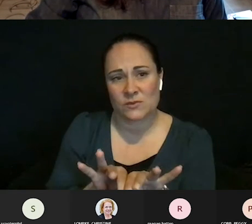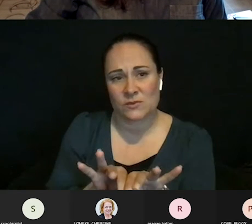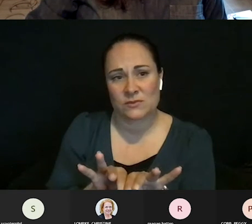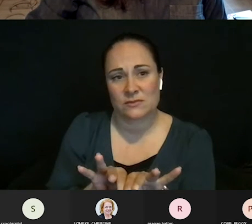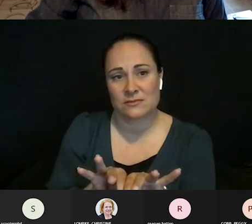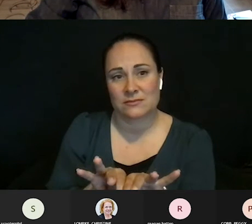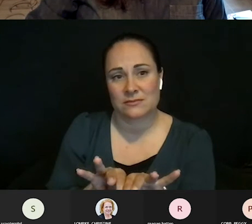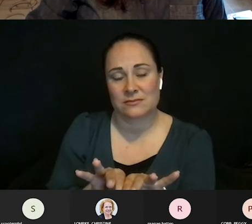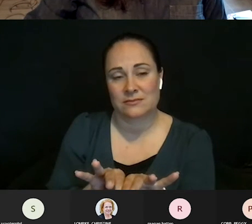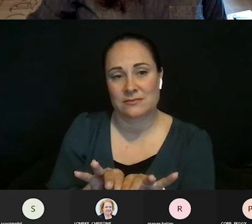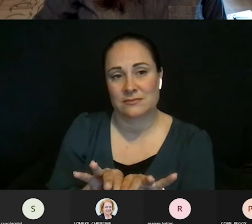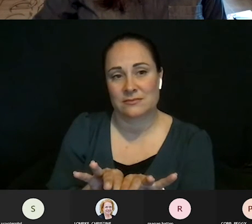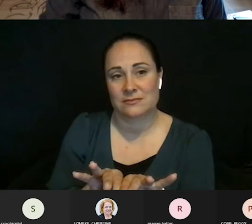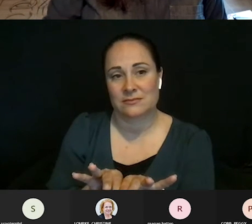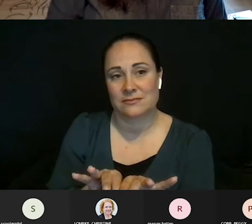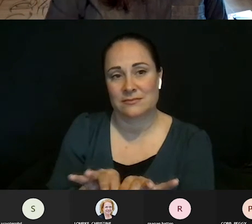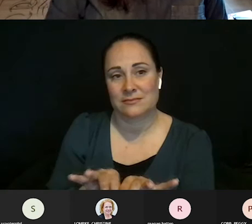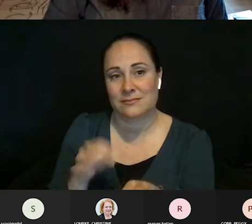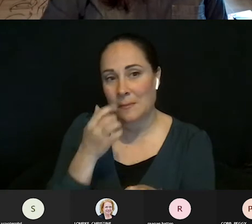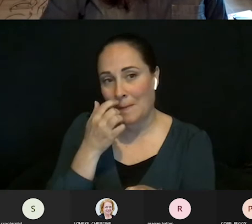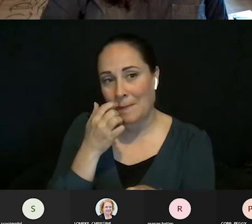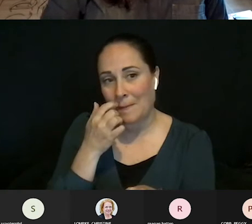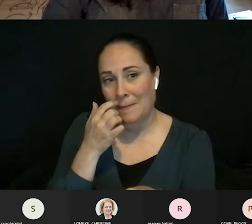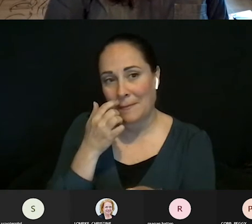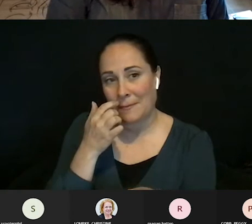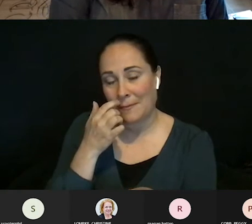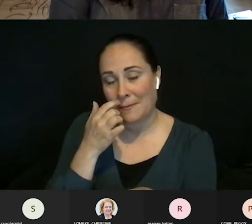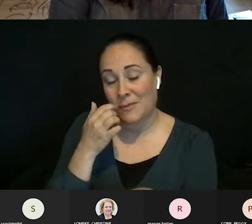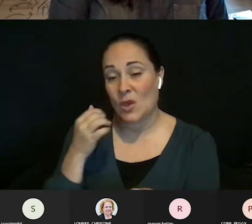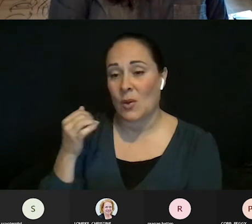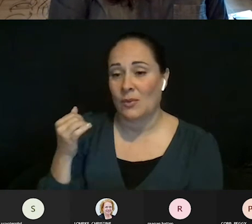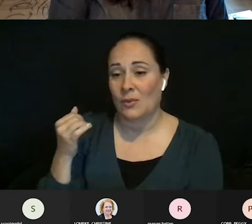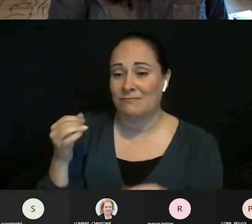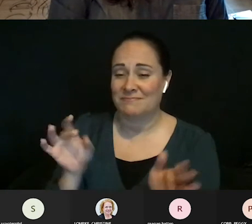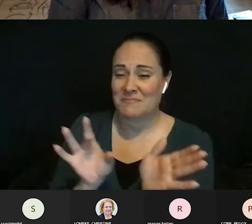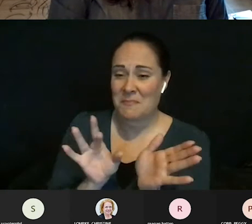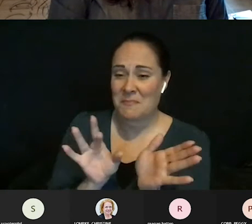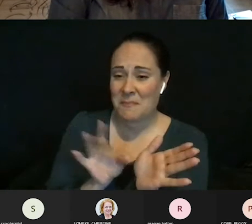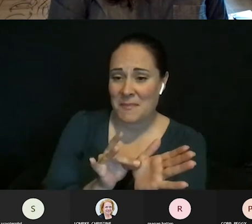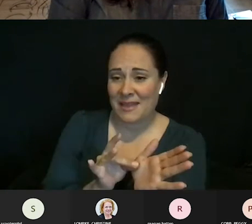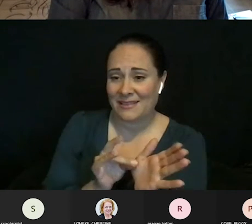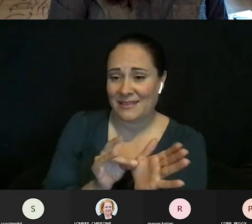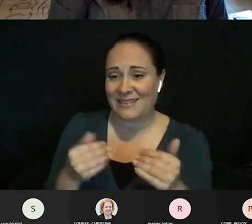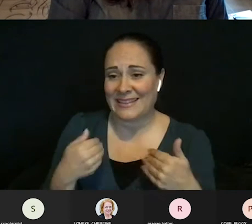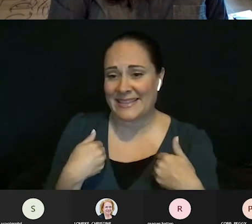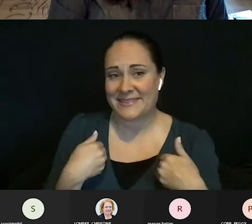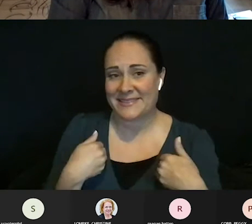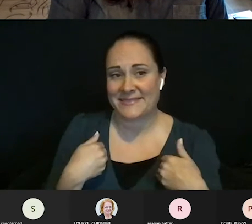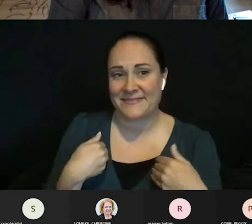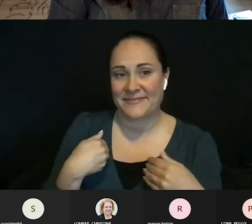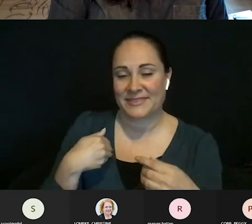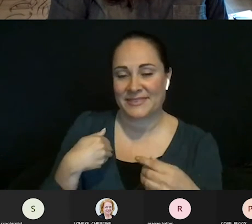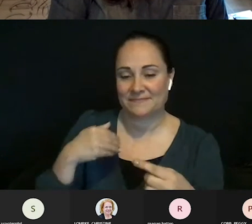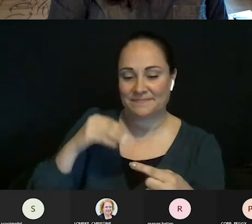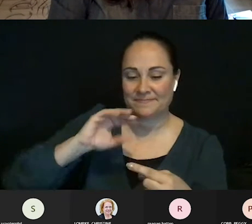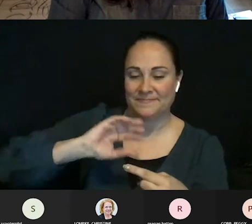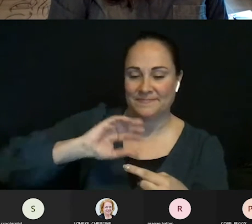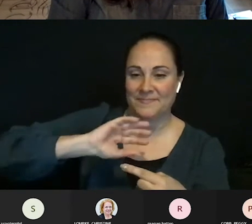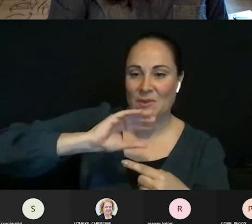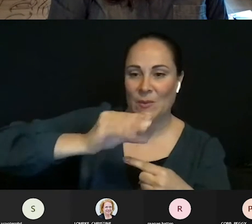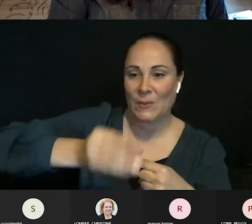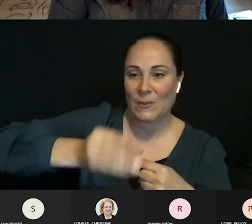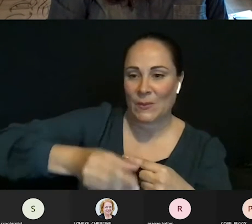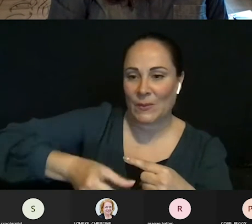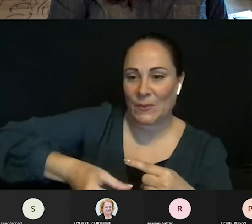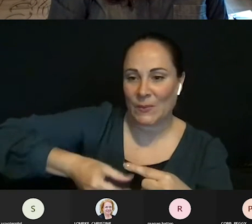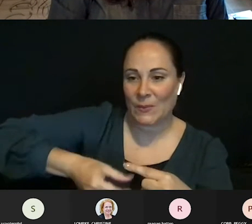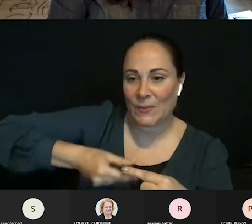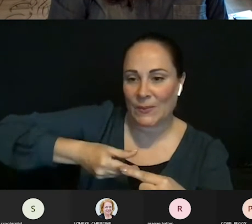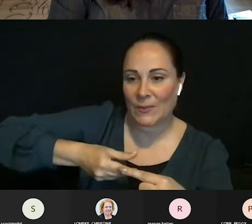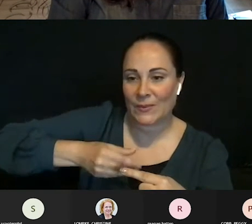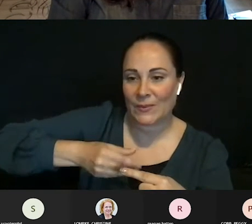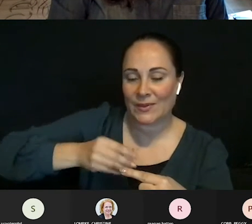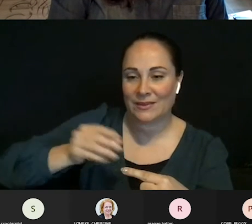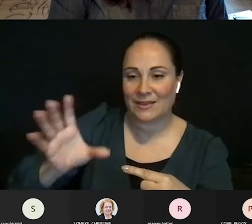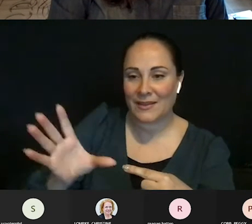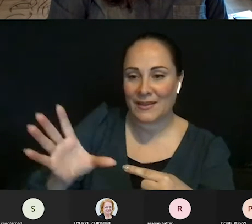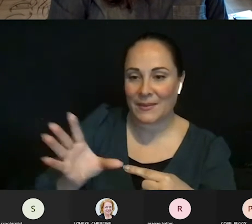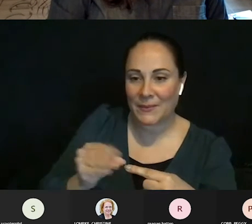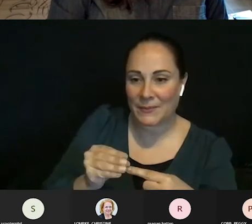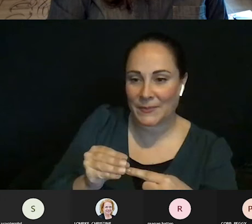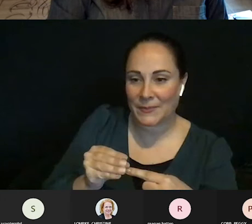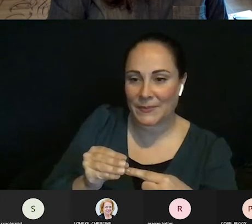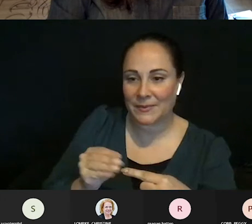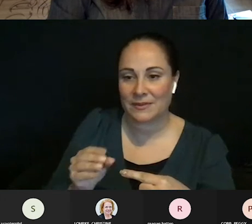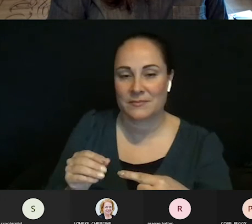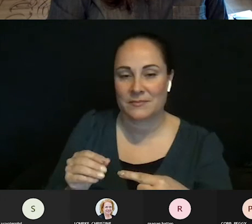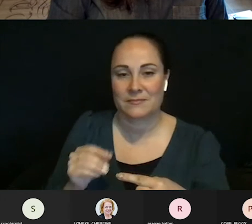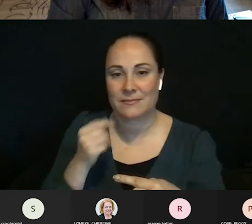generates a magnetic field around it. Okay, I'm going to leave these magnets out. Any magnet generates a magnetic field around